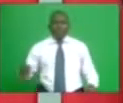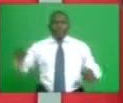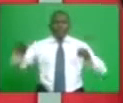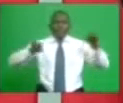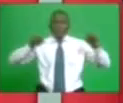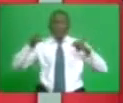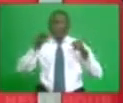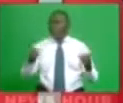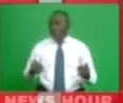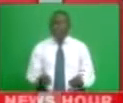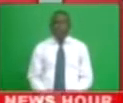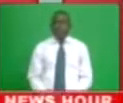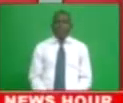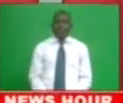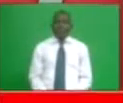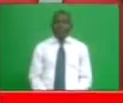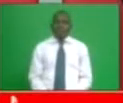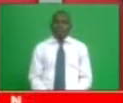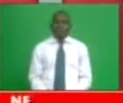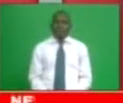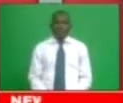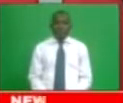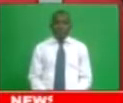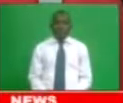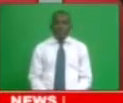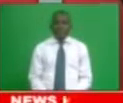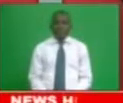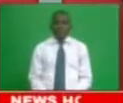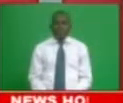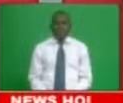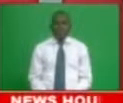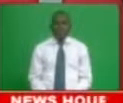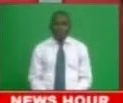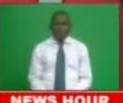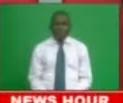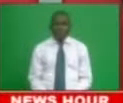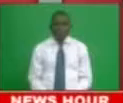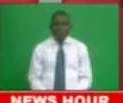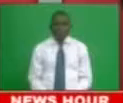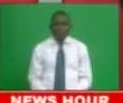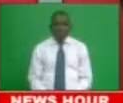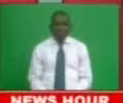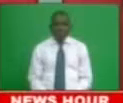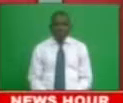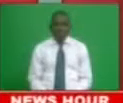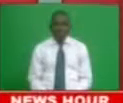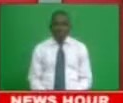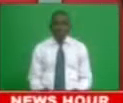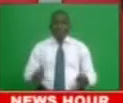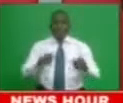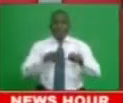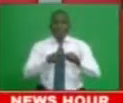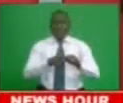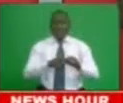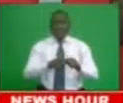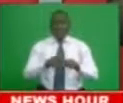Stock Sports. Now I'm Theophilo Sampa. This is in partnership with Tobinco Pharmaceuticals Limited, producers of Lunat. Now let's start off from